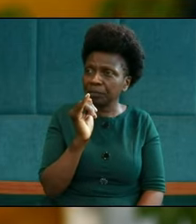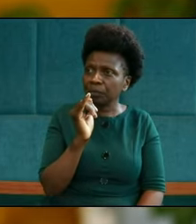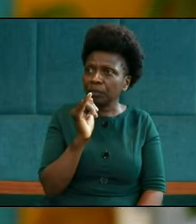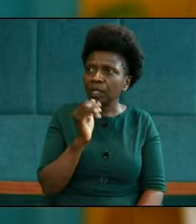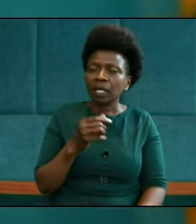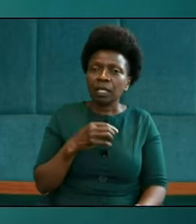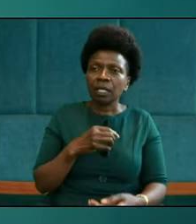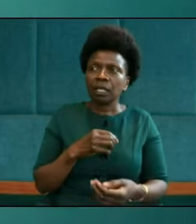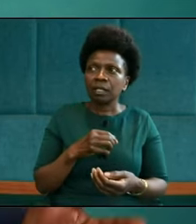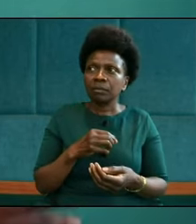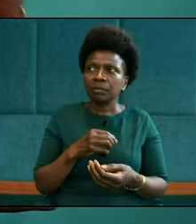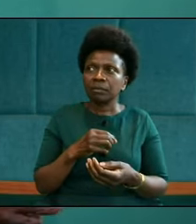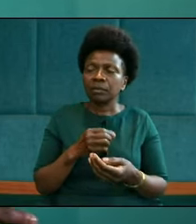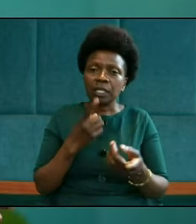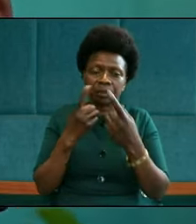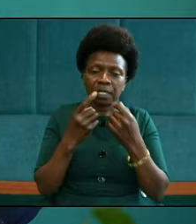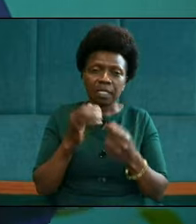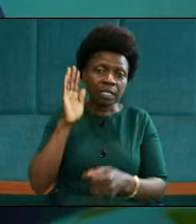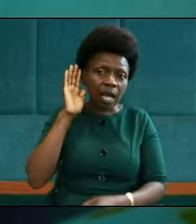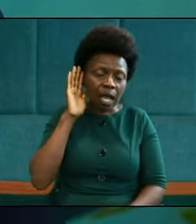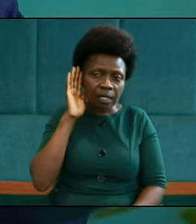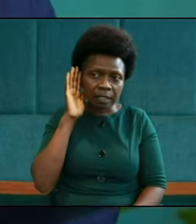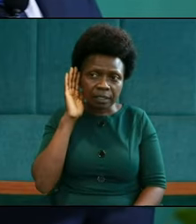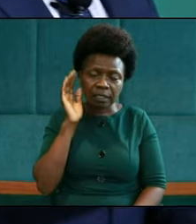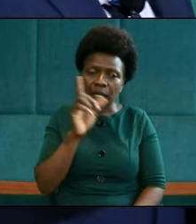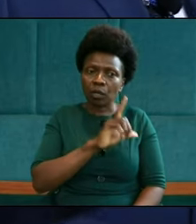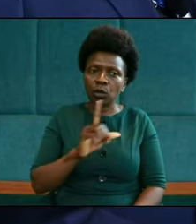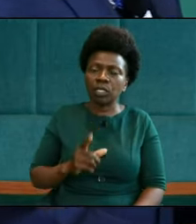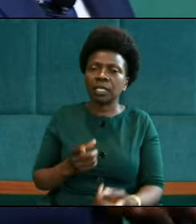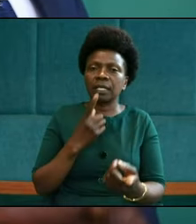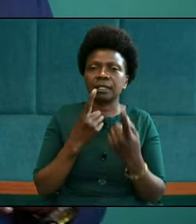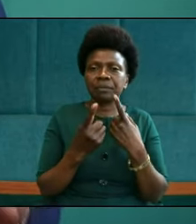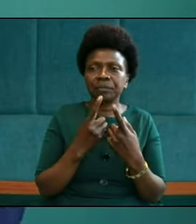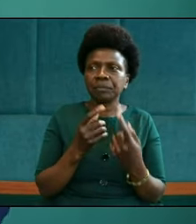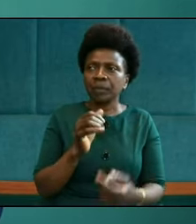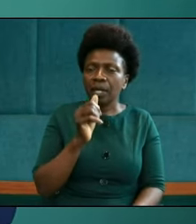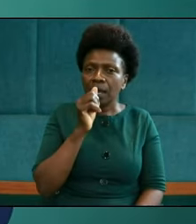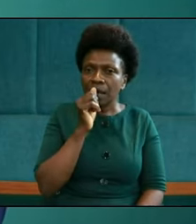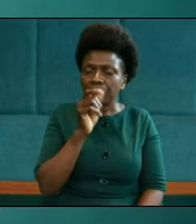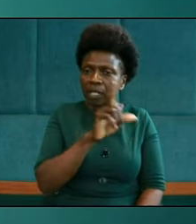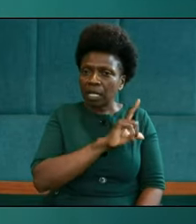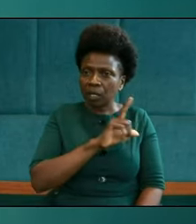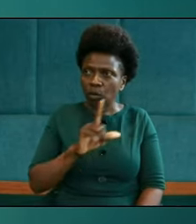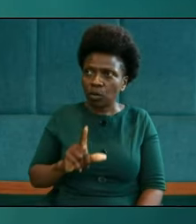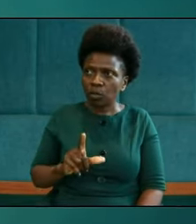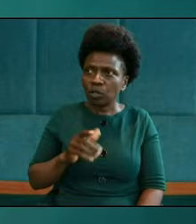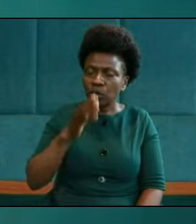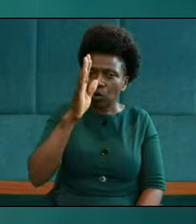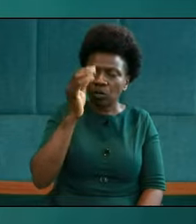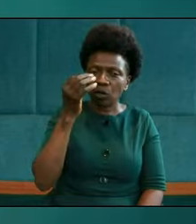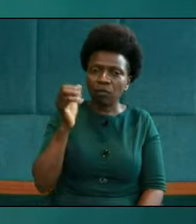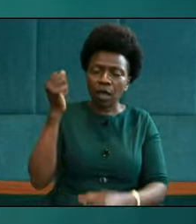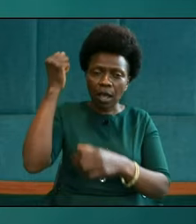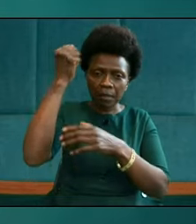had. The speech was, the Lord said, I am the Lord God of